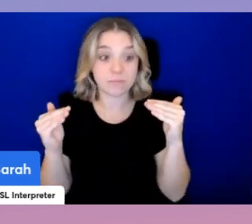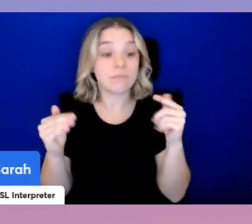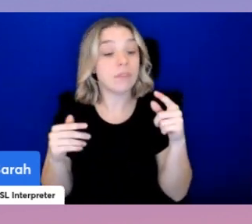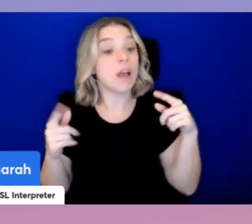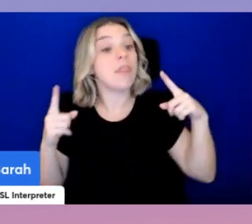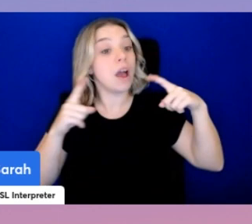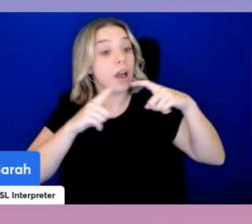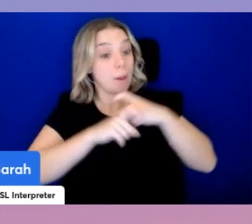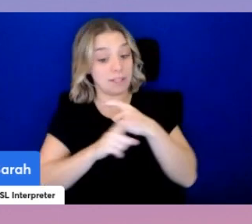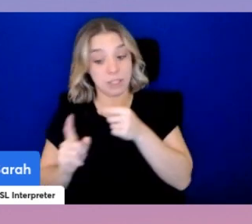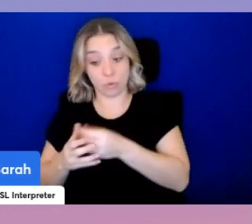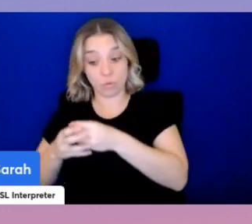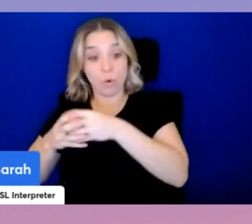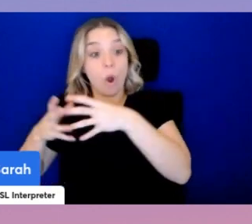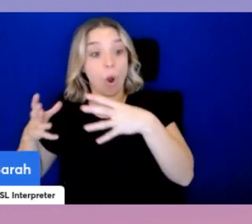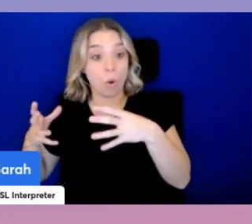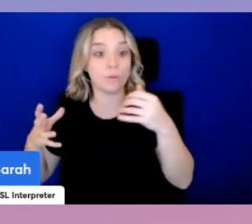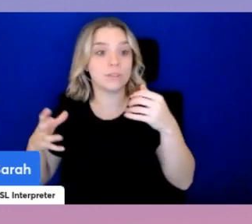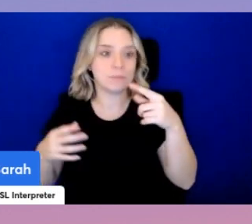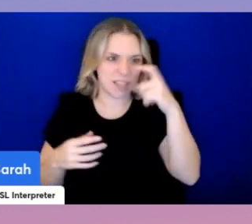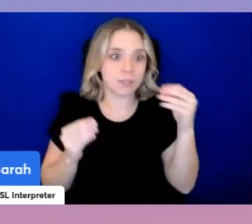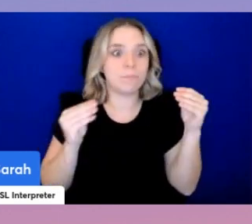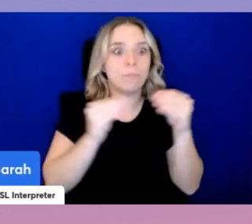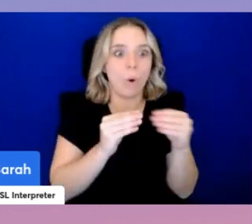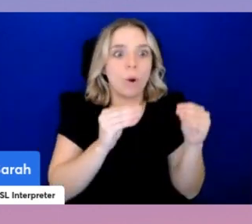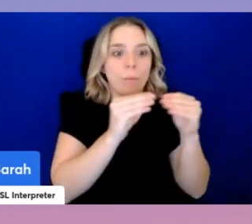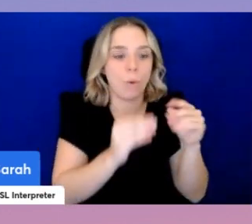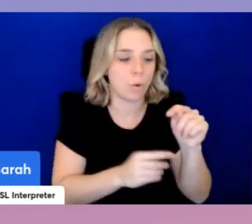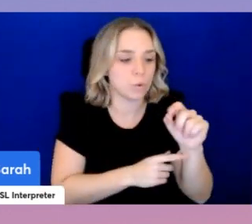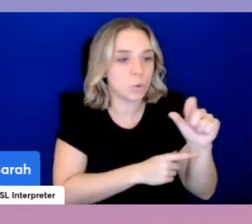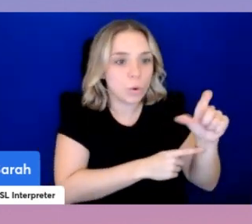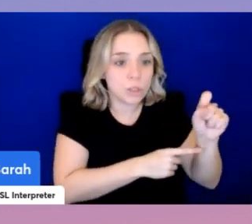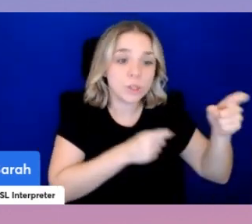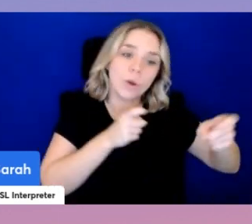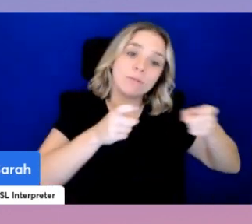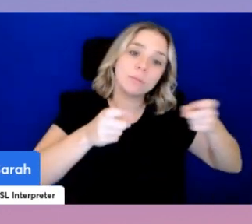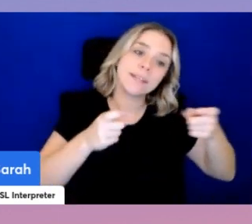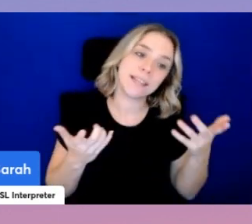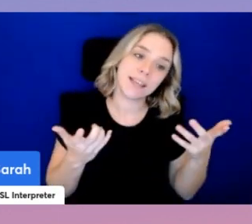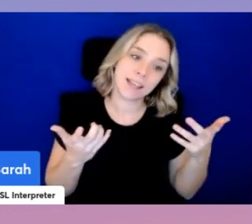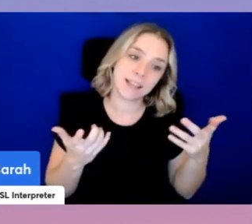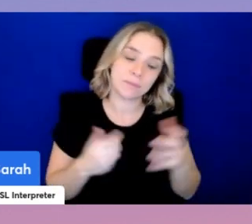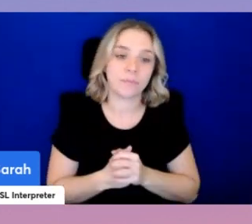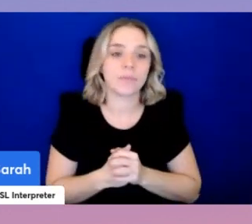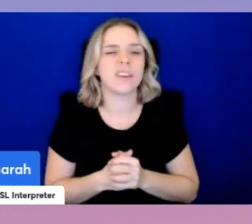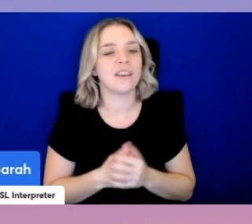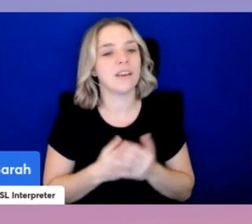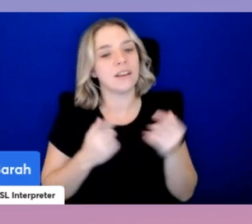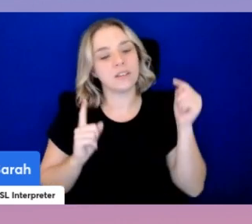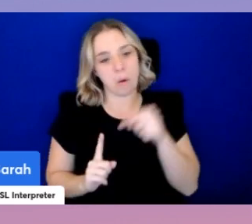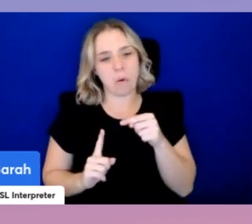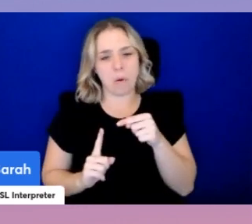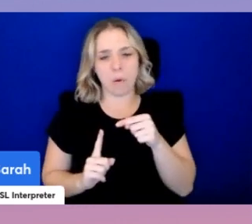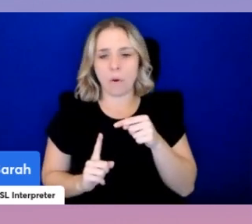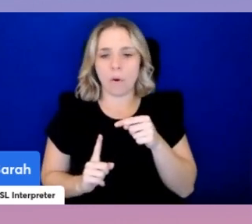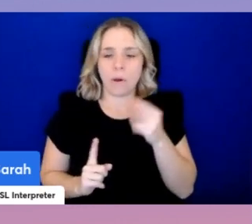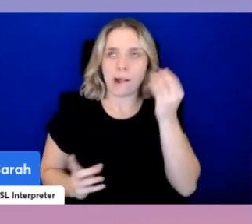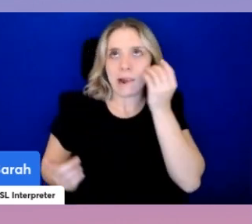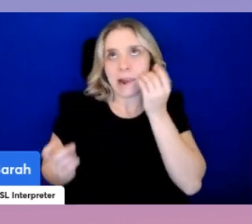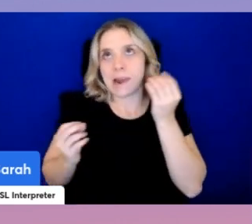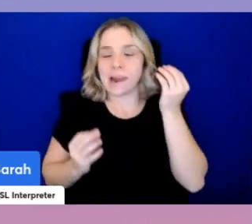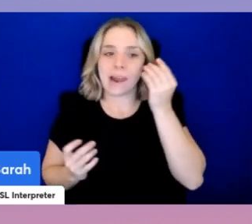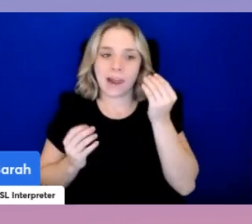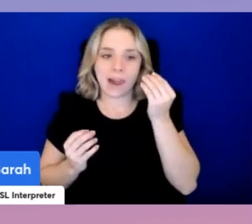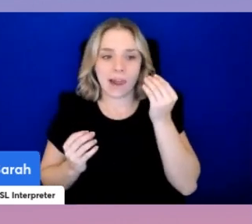of tools that we need to maintain. And somehow, I guess I'm thinking something on